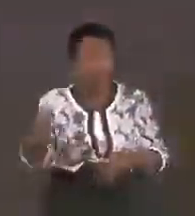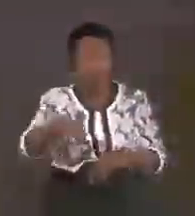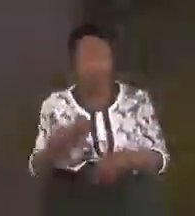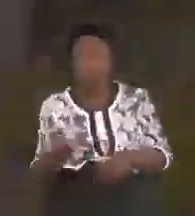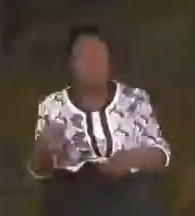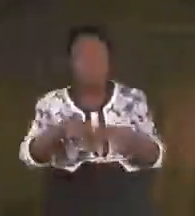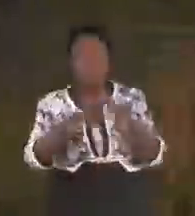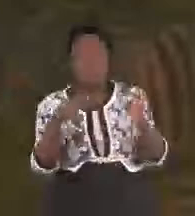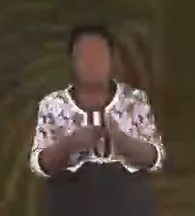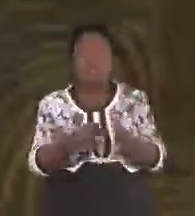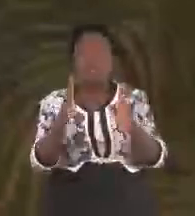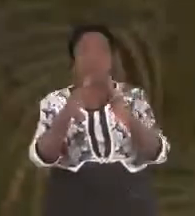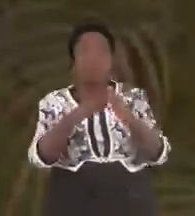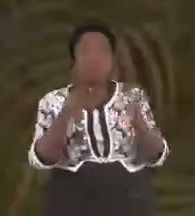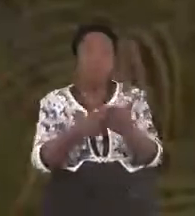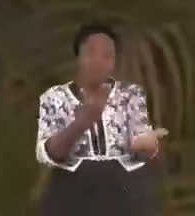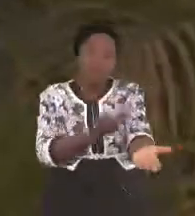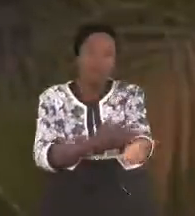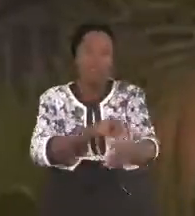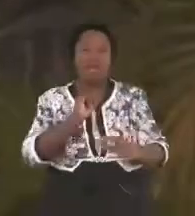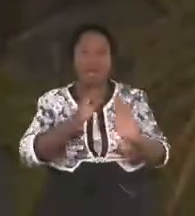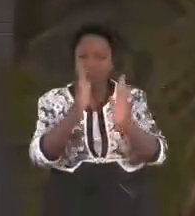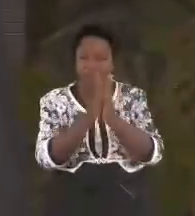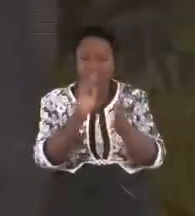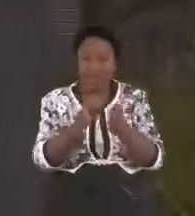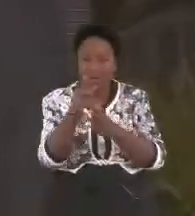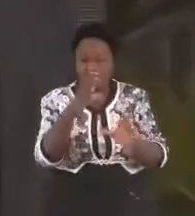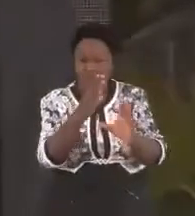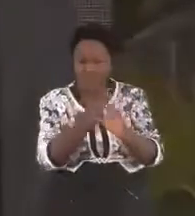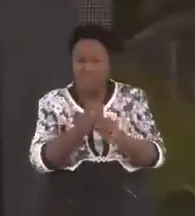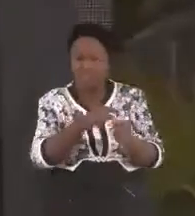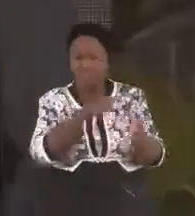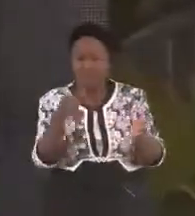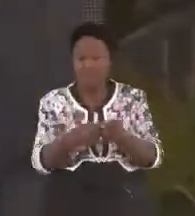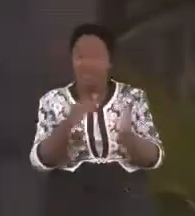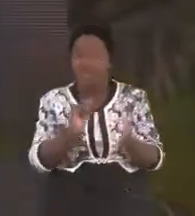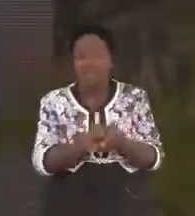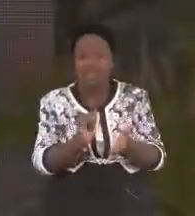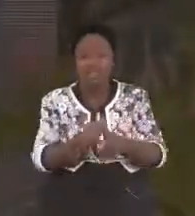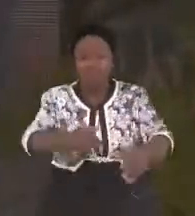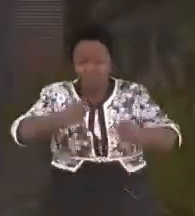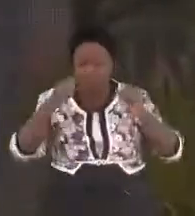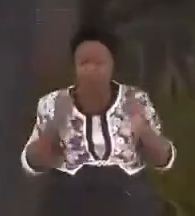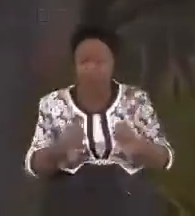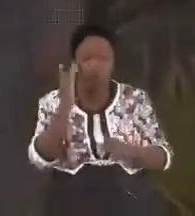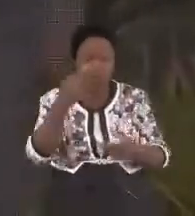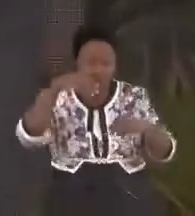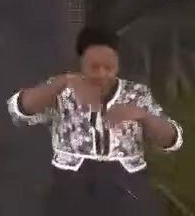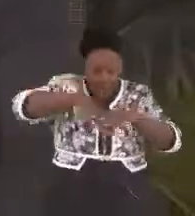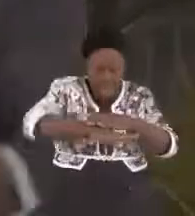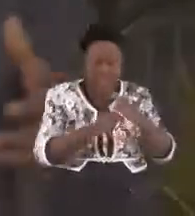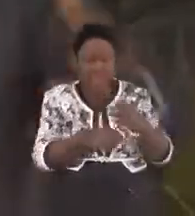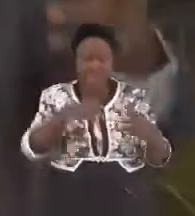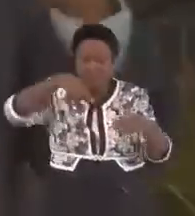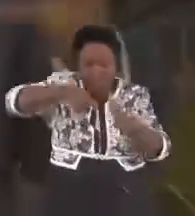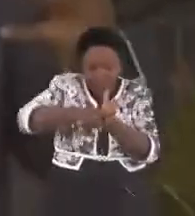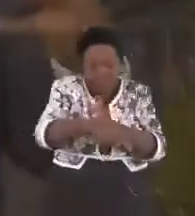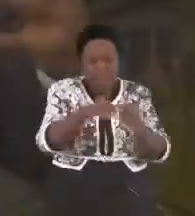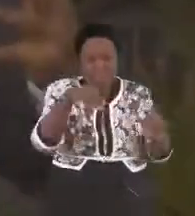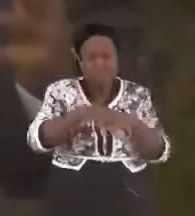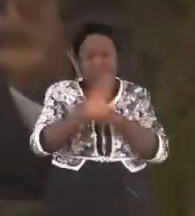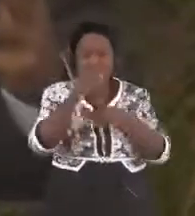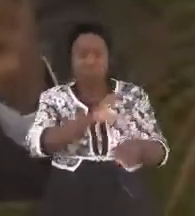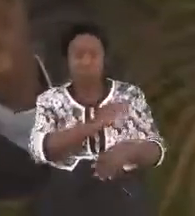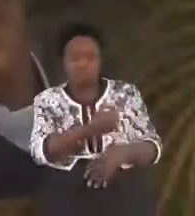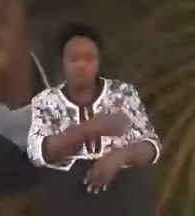meeting this morning, I pray you will get this, that that dynamite will enter and penetrate in your soul,